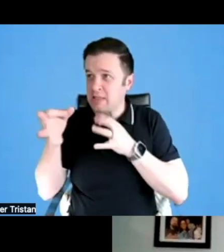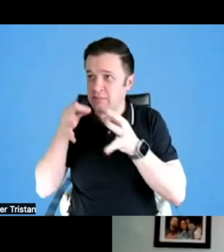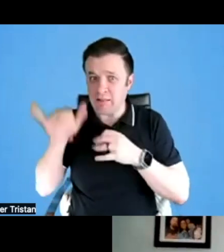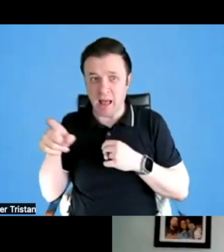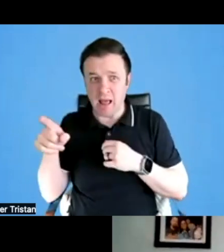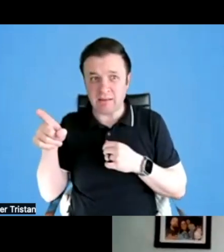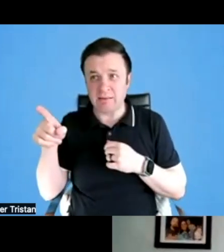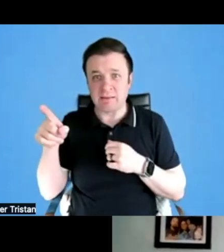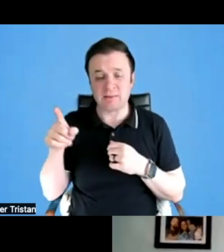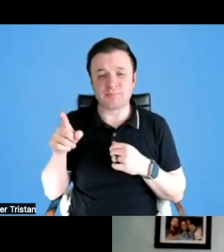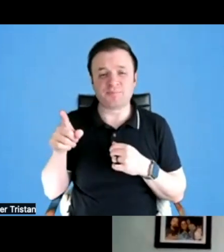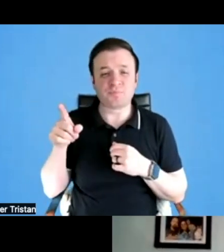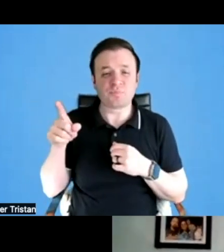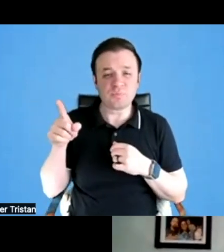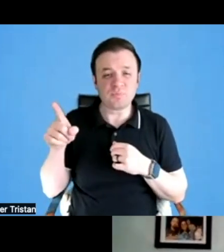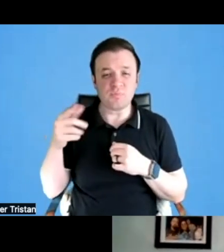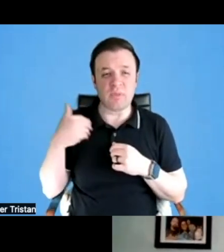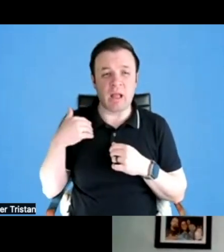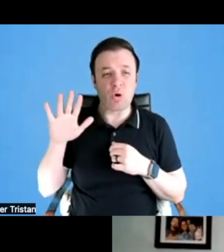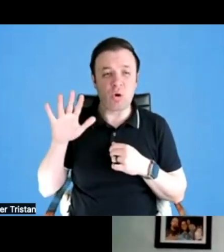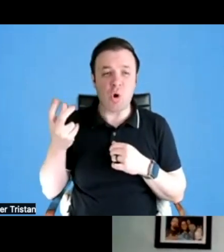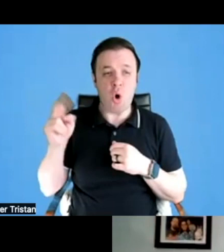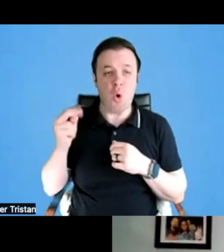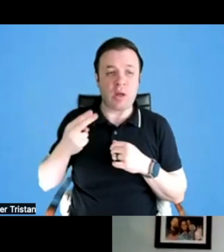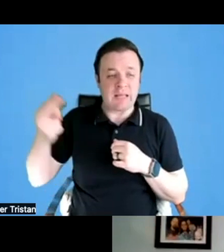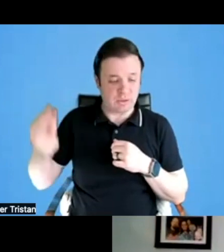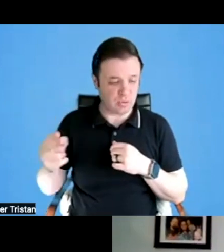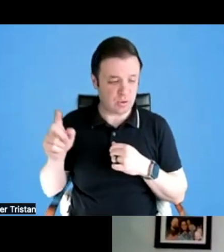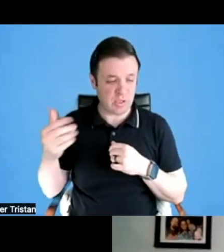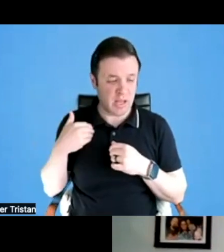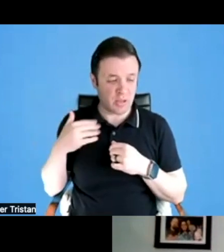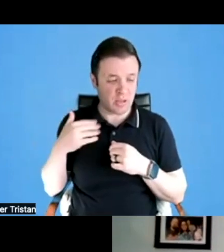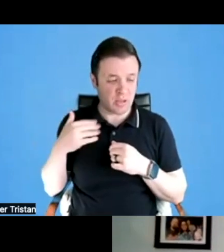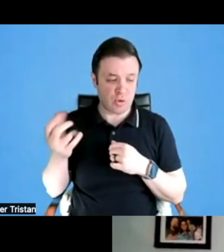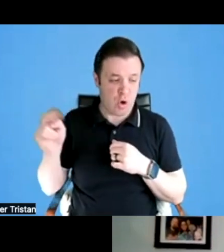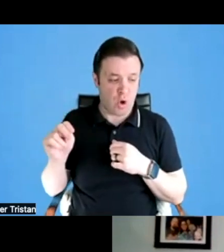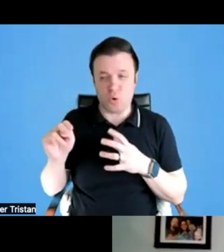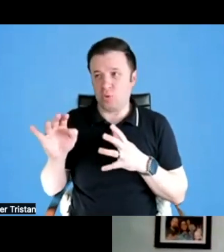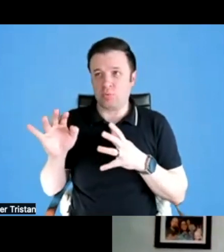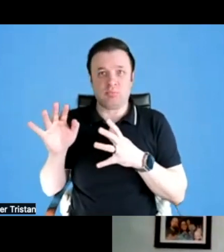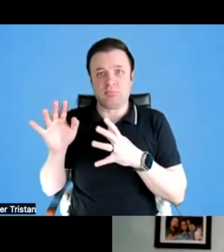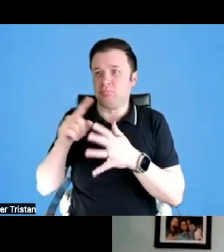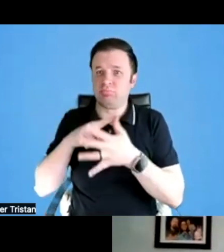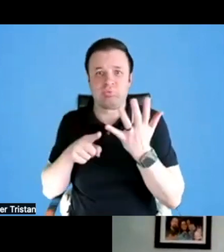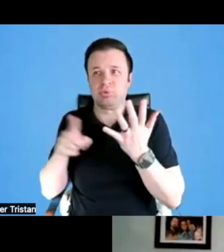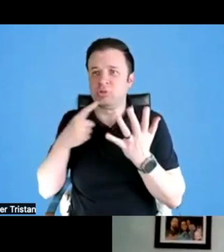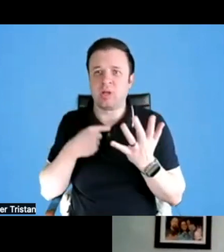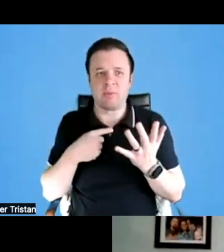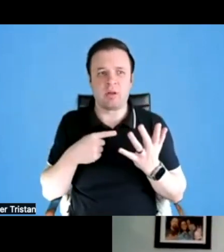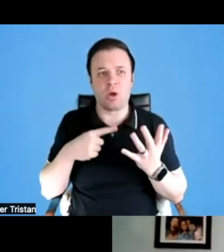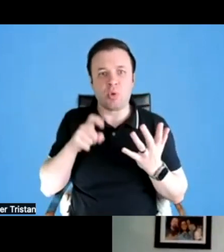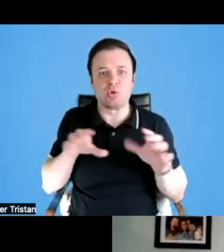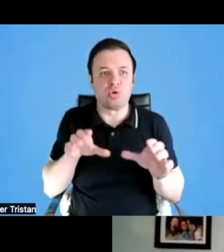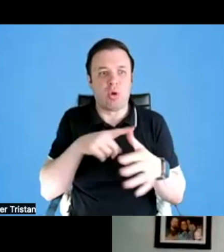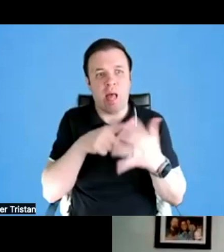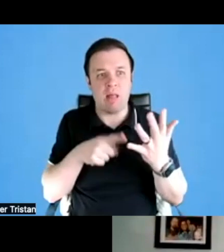needs, she had her own history, she has her own stuff, and I need you to tell her that I am not supposed to be told to leave or do whatever,